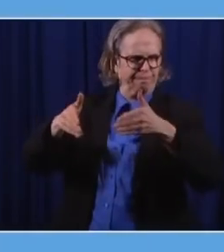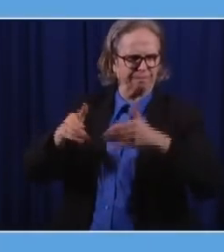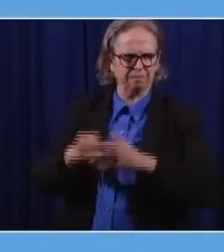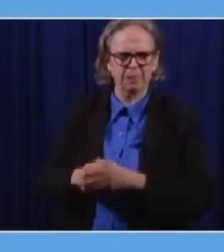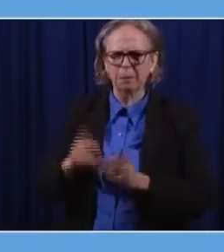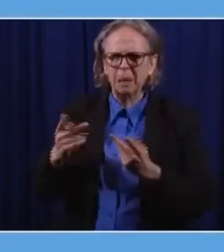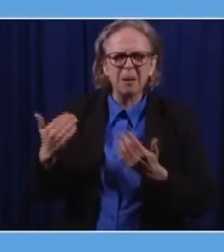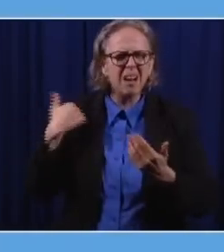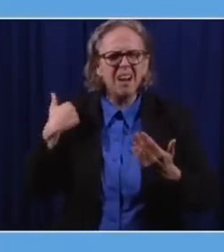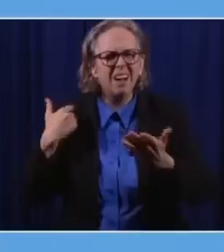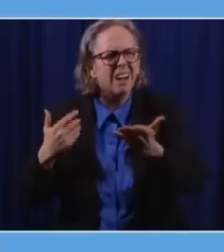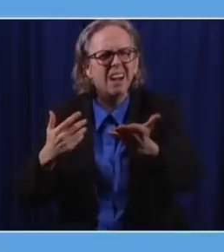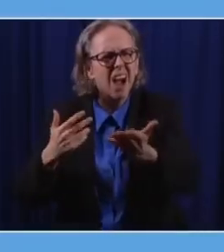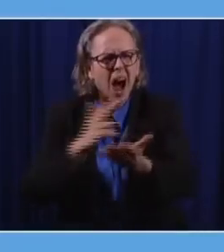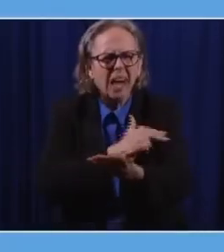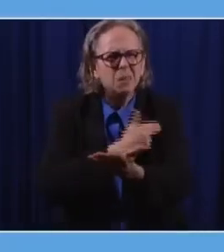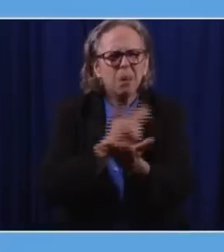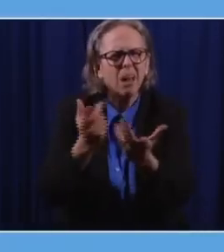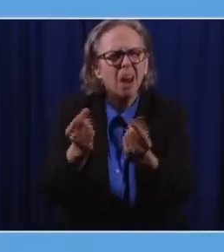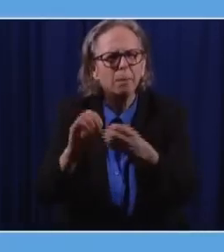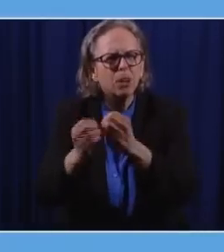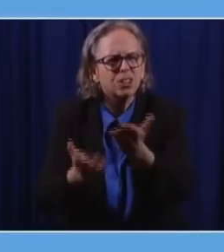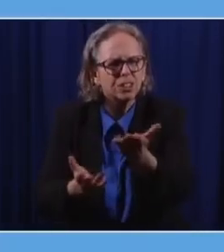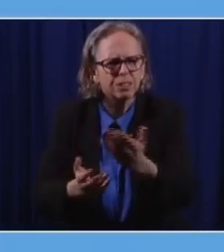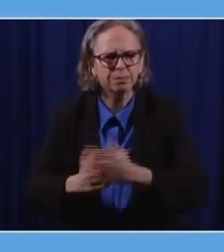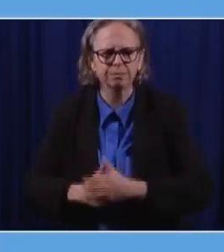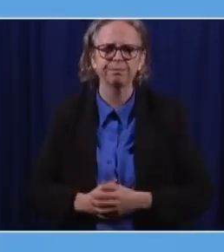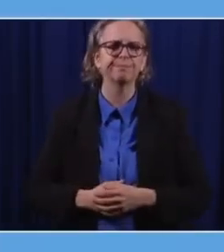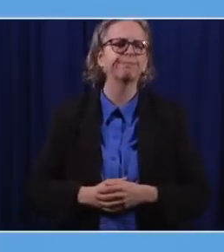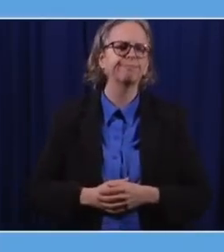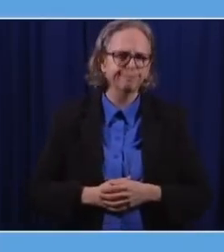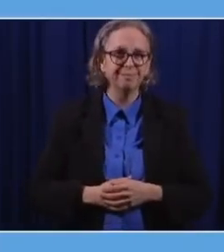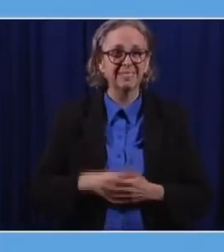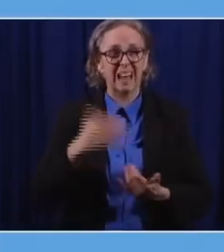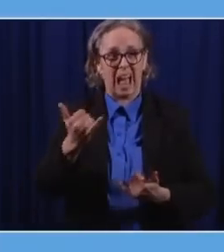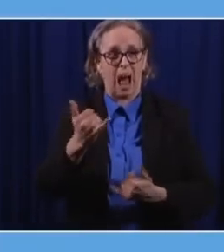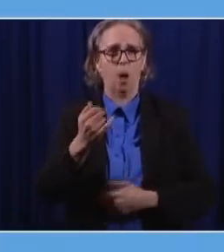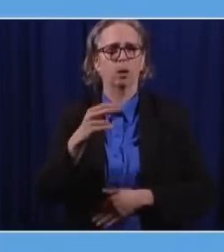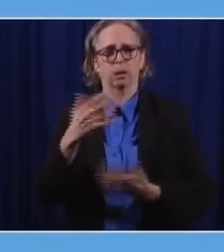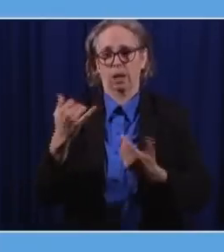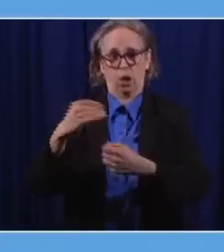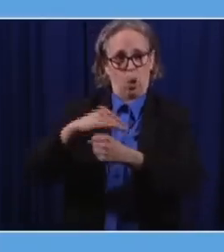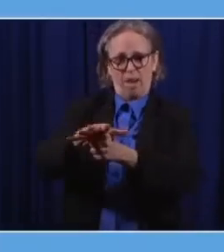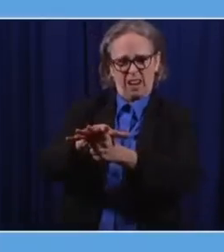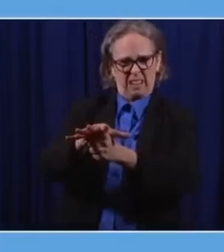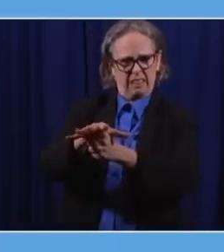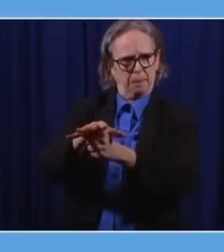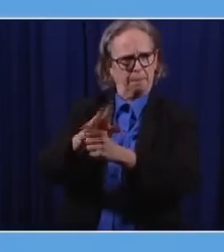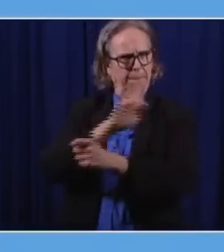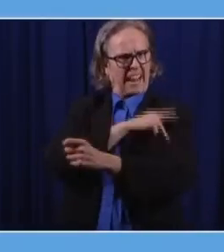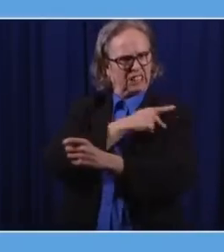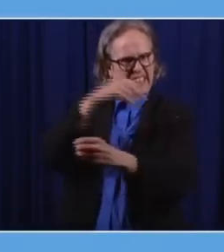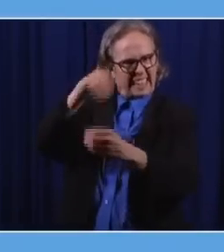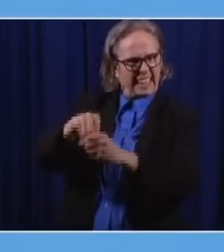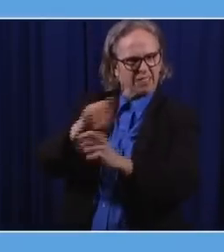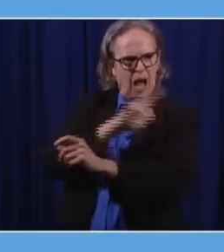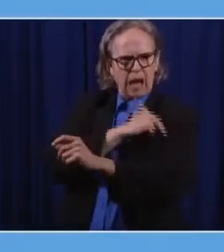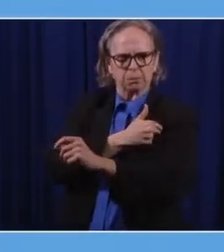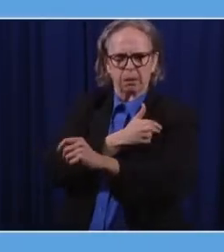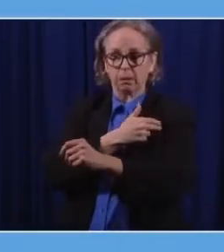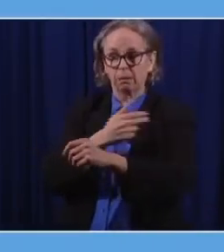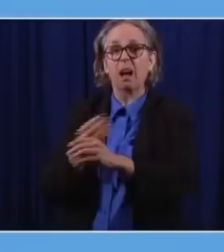continue to see increases in the number of COVID-19 patients hospitalized in the ICU